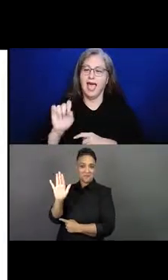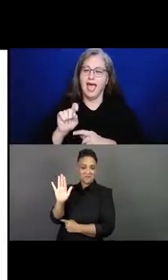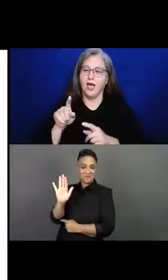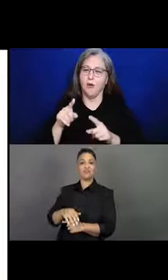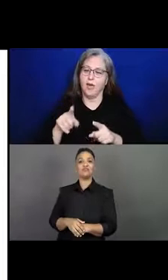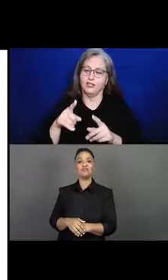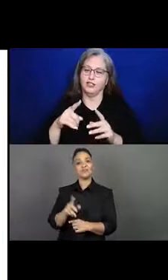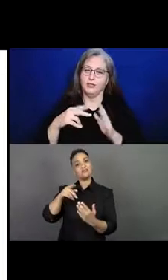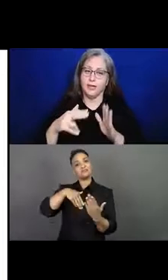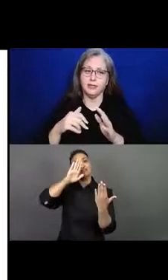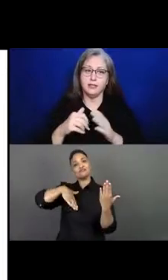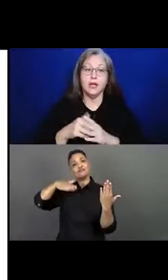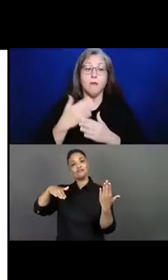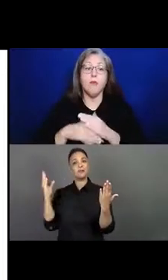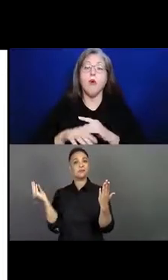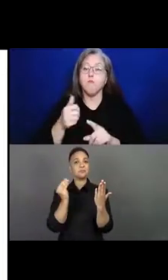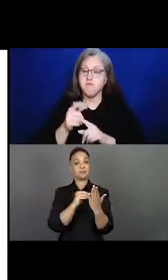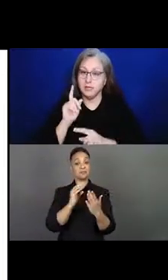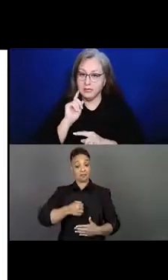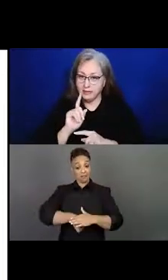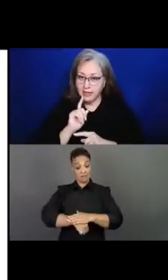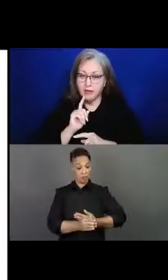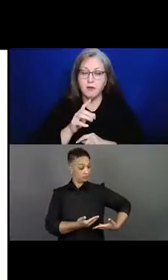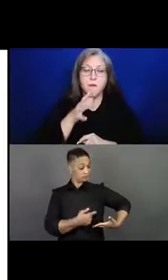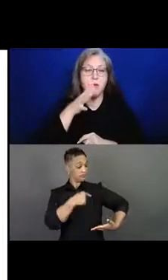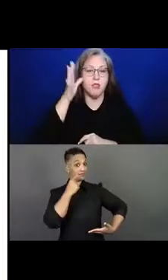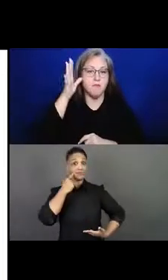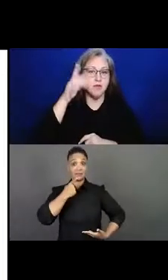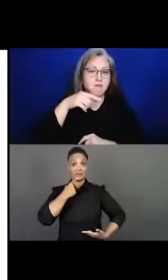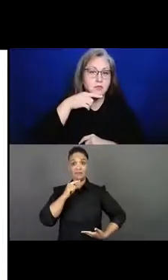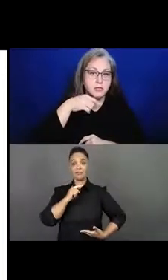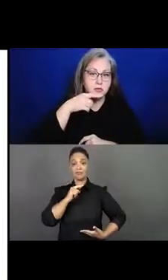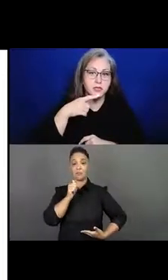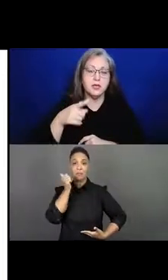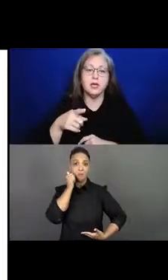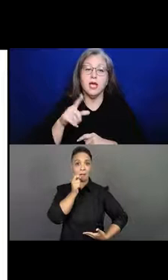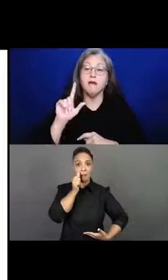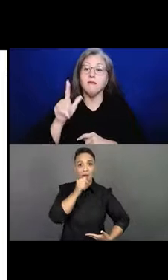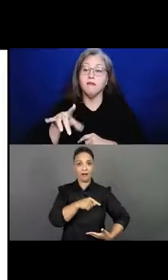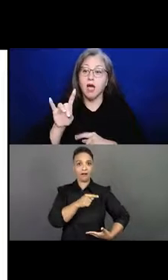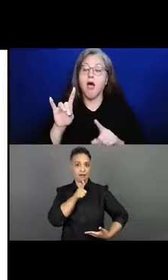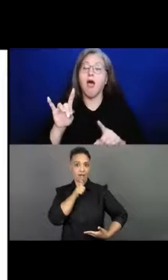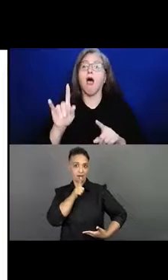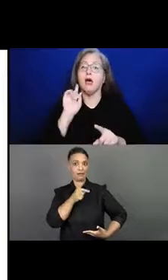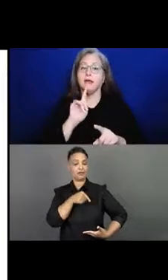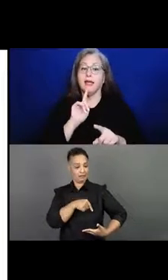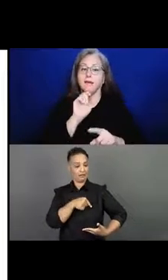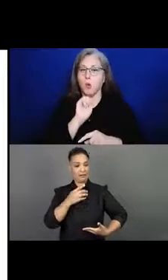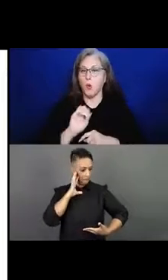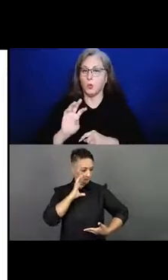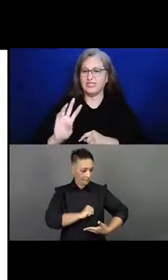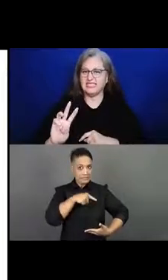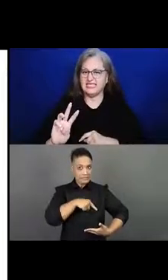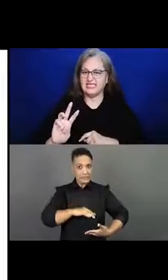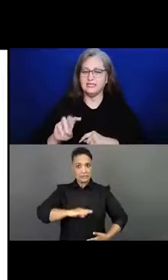paintings. She was born deaf to hearing parents, and they found out later that she was deaf at the age of 6.